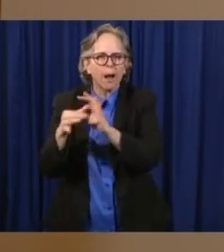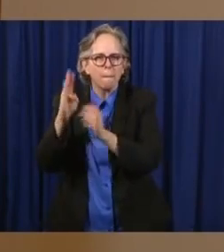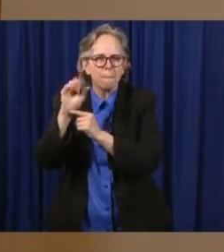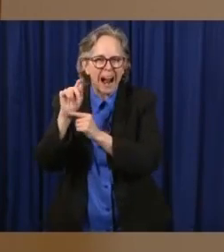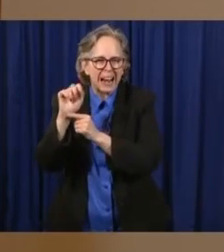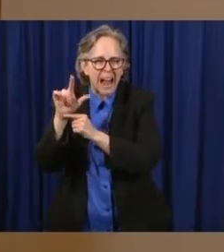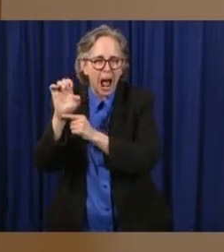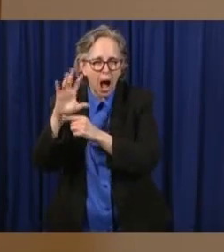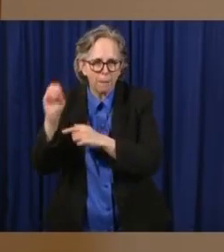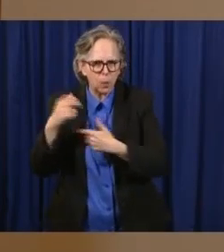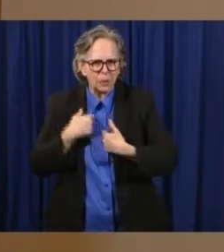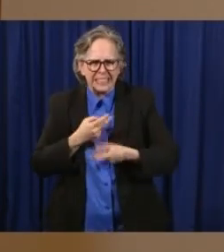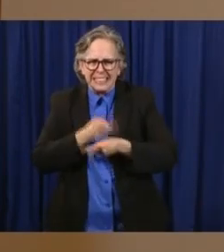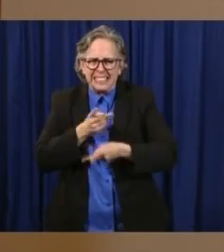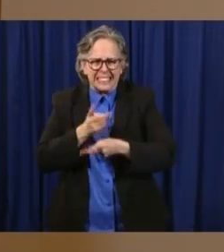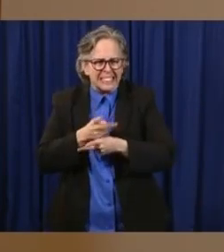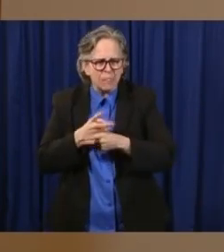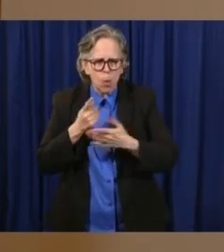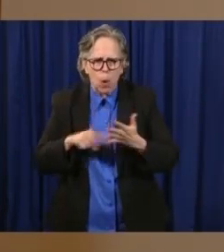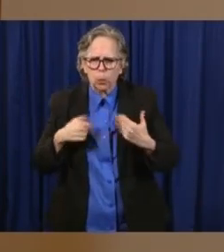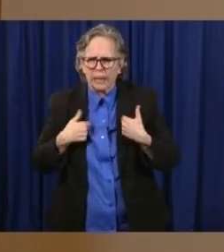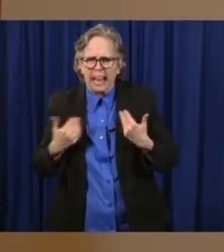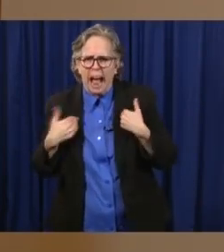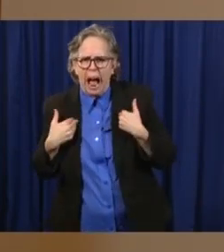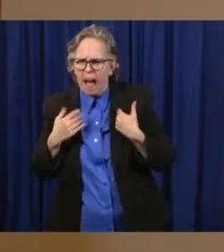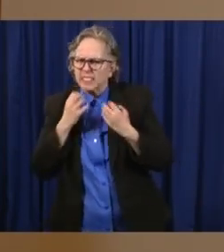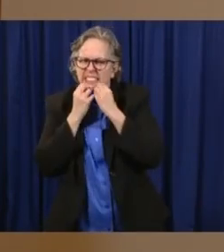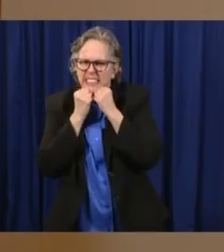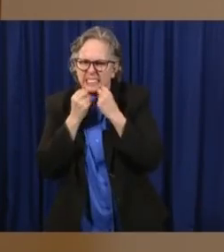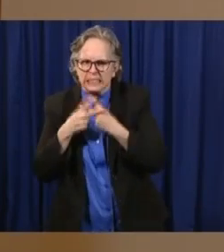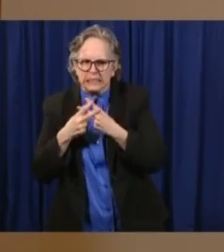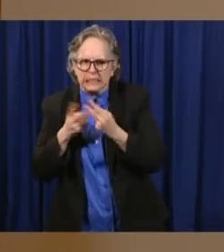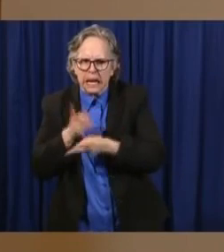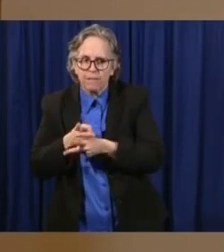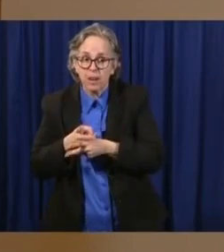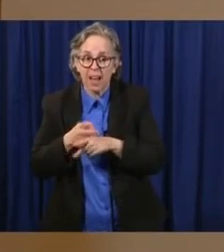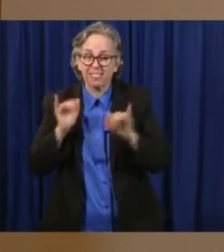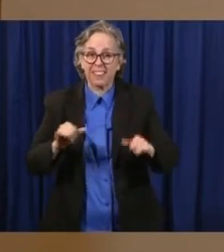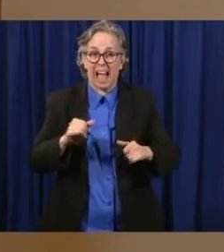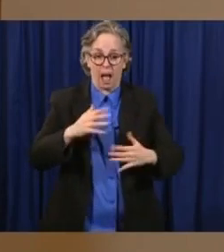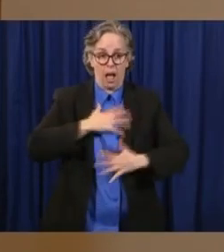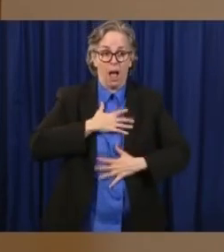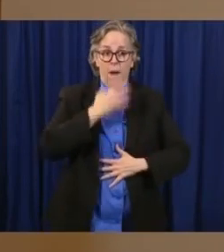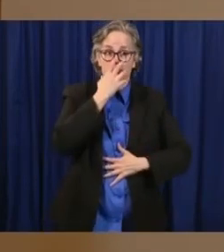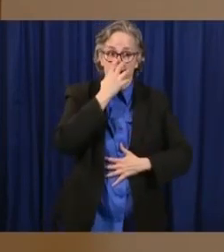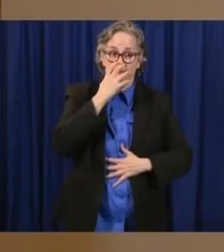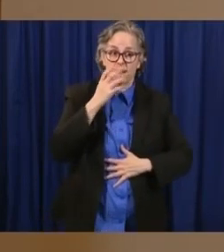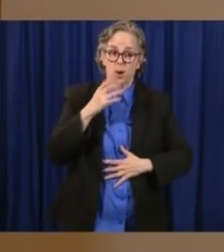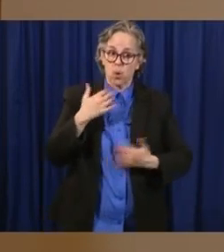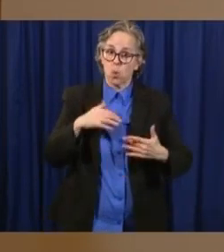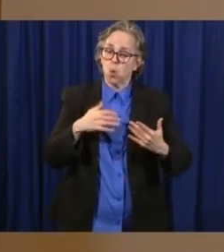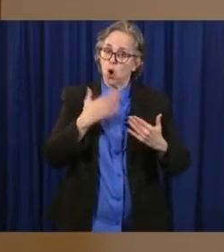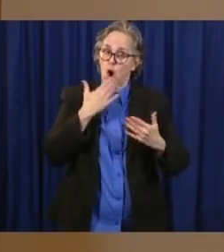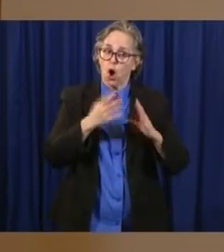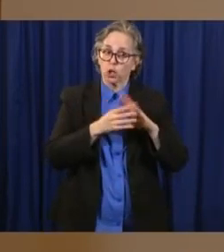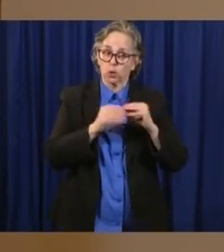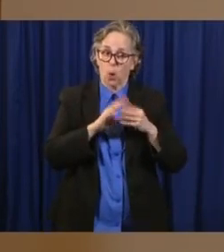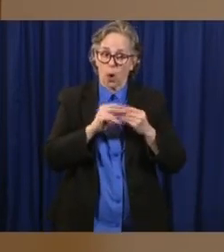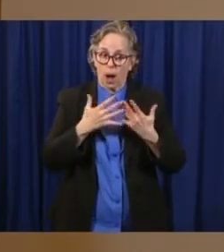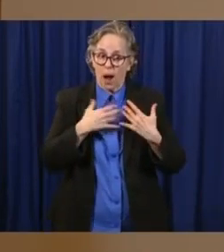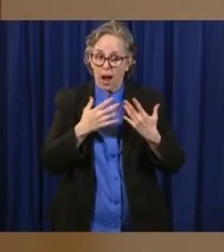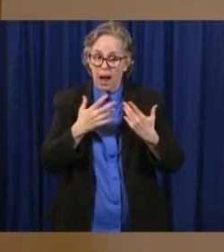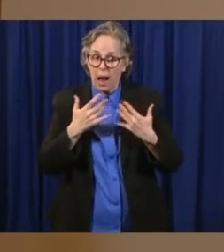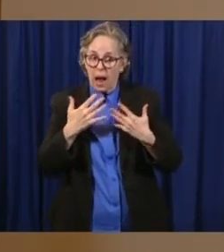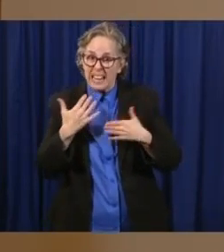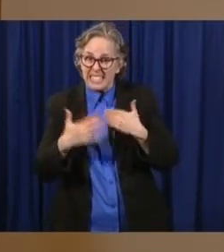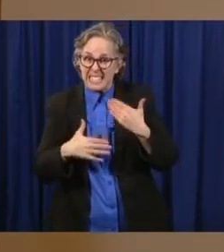right places. But ventilators, this is a good story for ventilators as long as we hold steady. Right